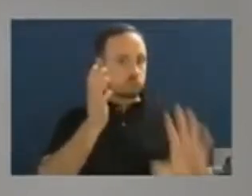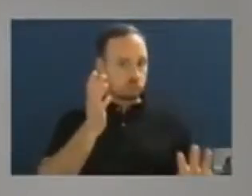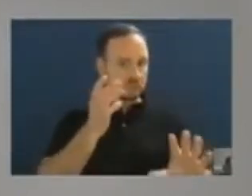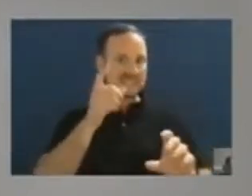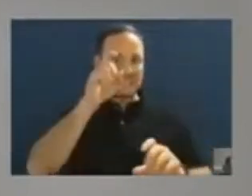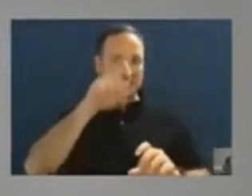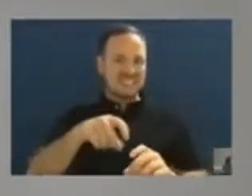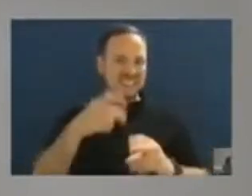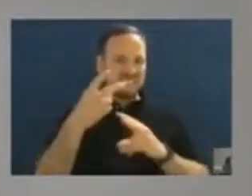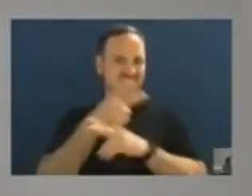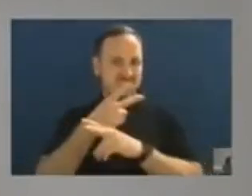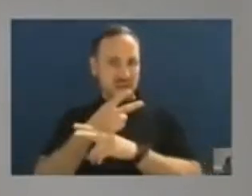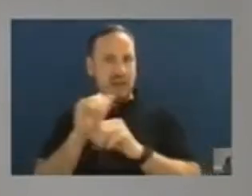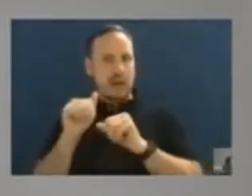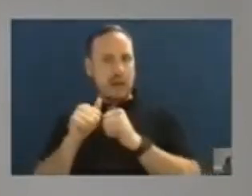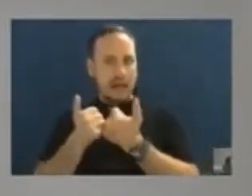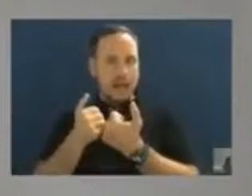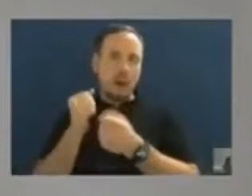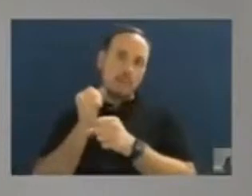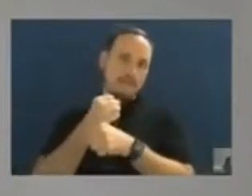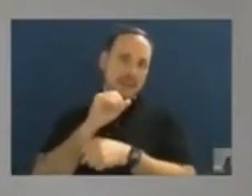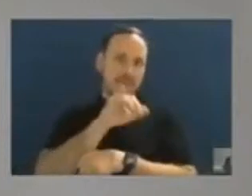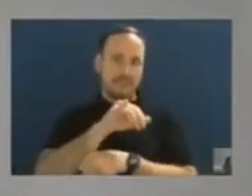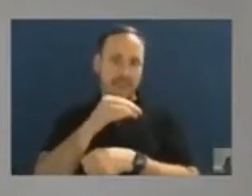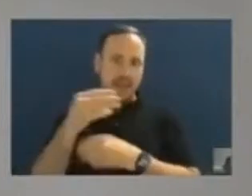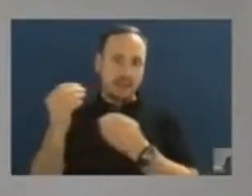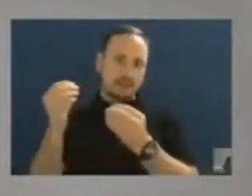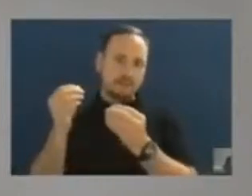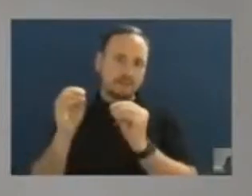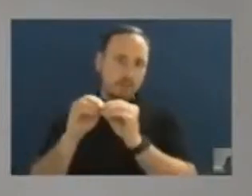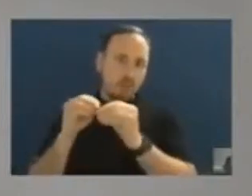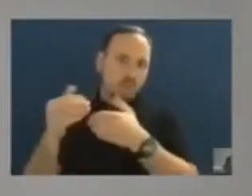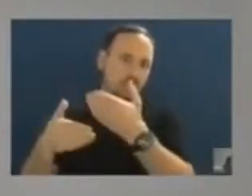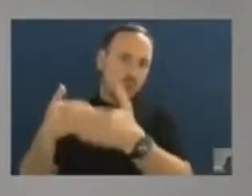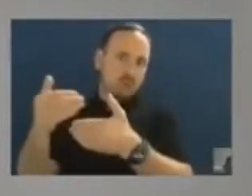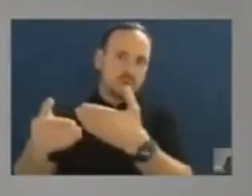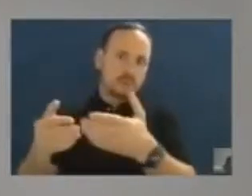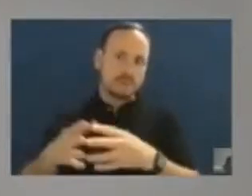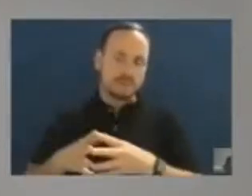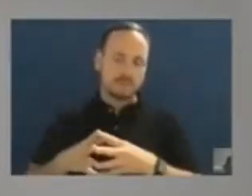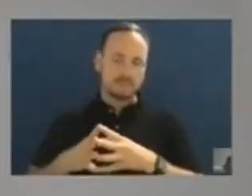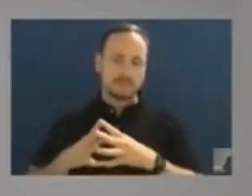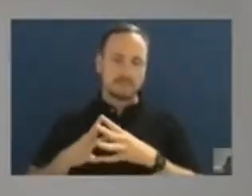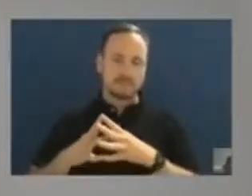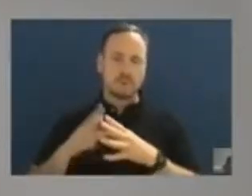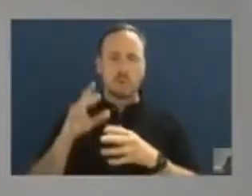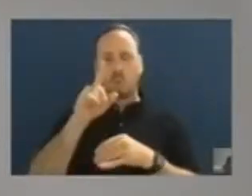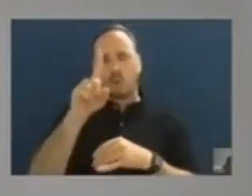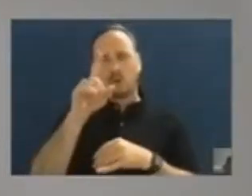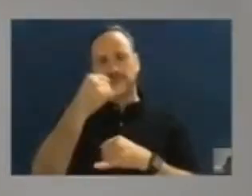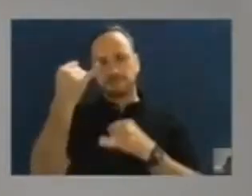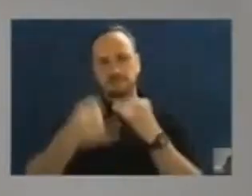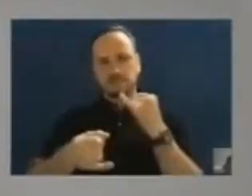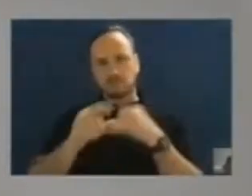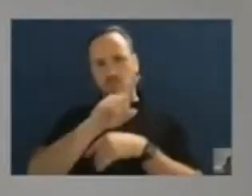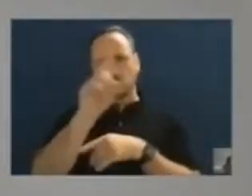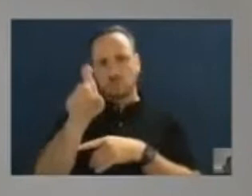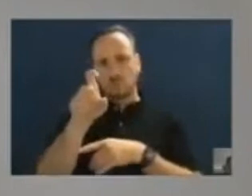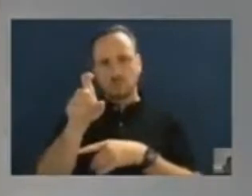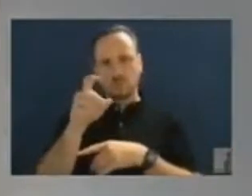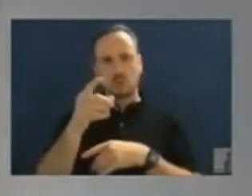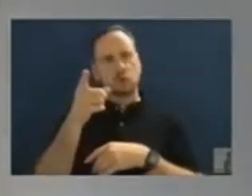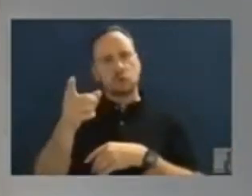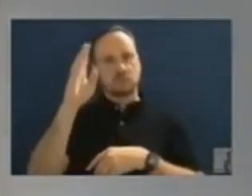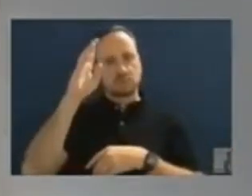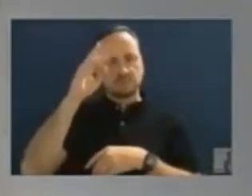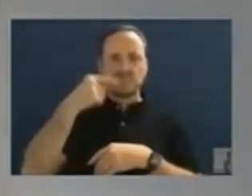out to make it more meaningful moving forward. Okay, thank you. And one last question that I also think is important. You mentioned the need to be creative and to